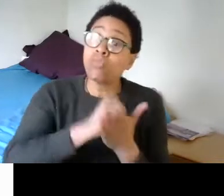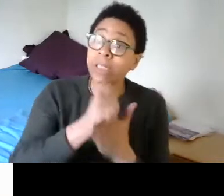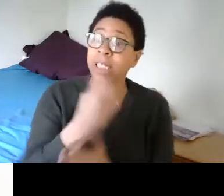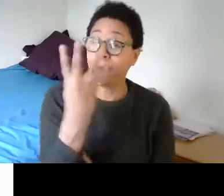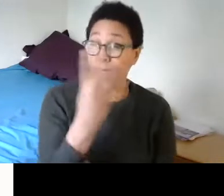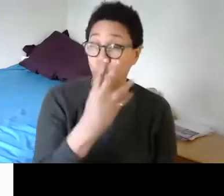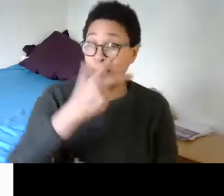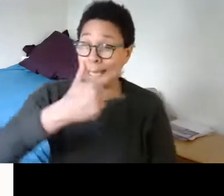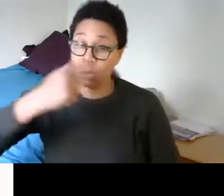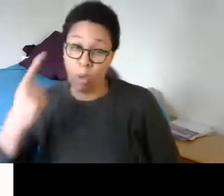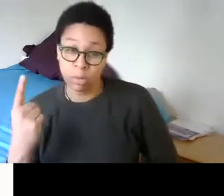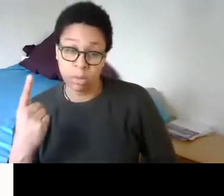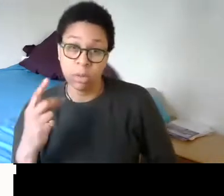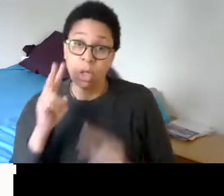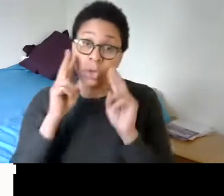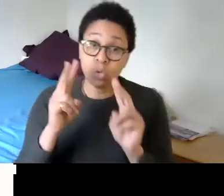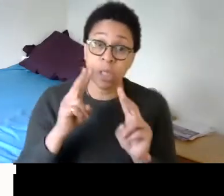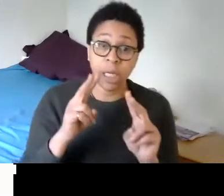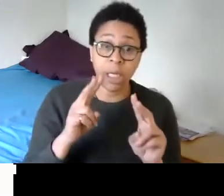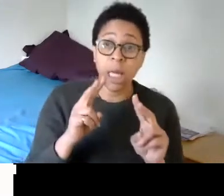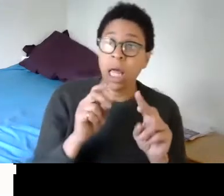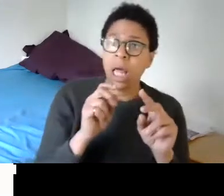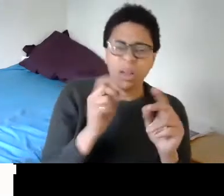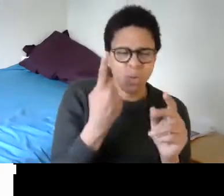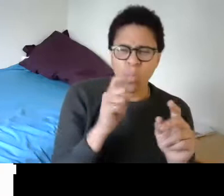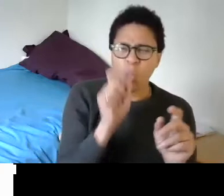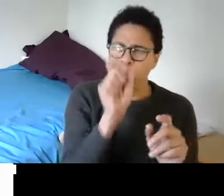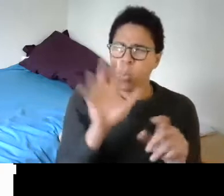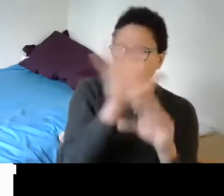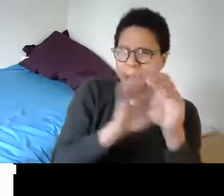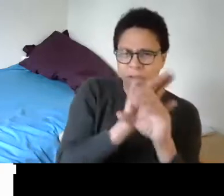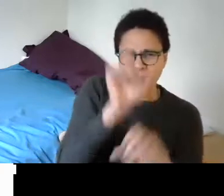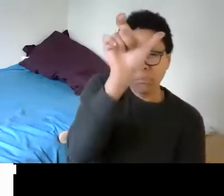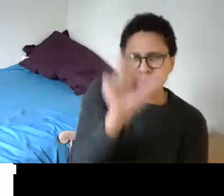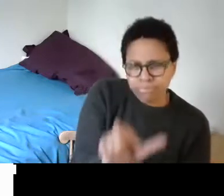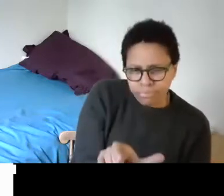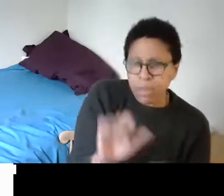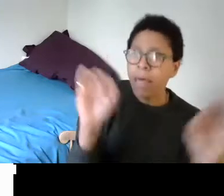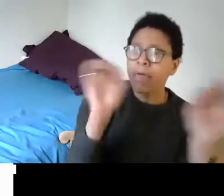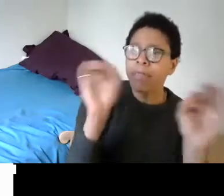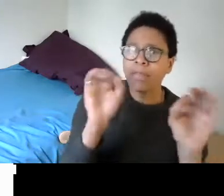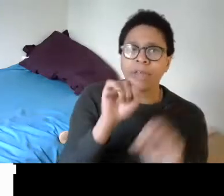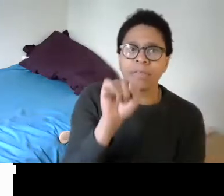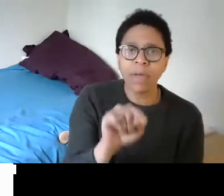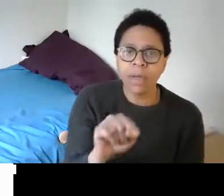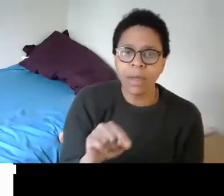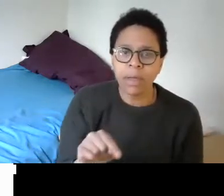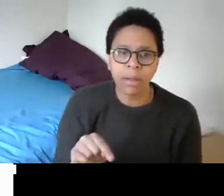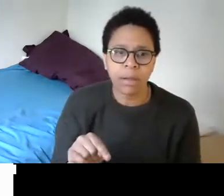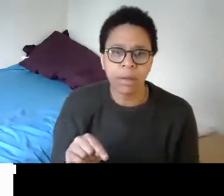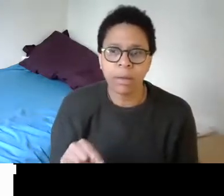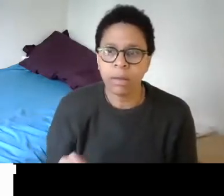remains a large blank square space where the illuminator was meant to draw a capital letter. For some reason, this book was never